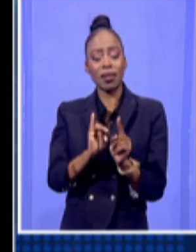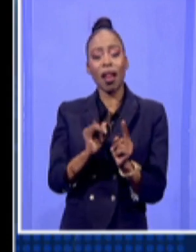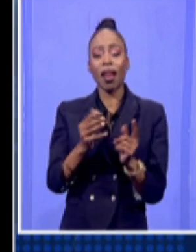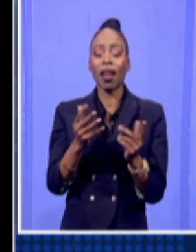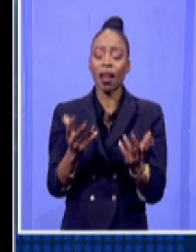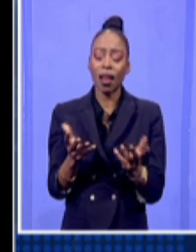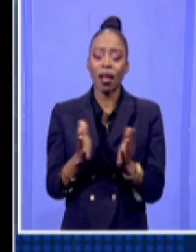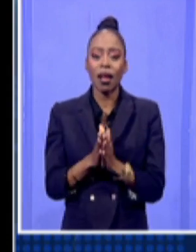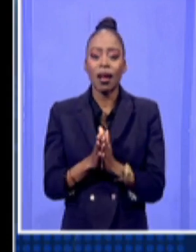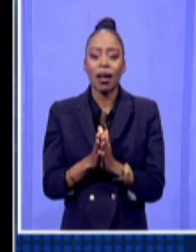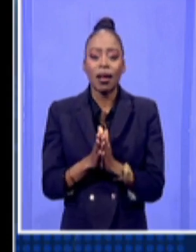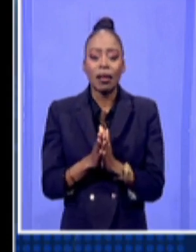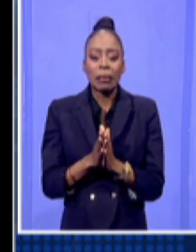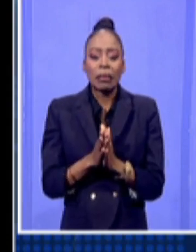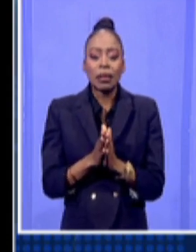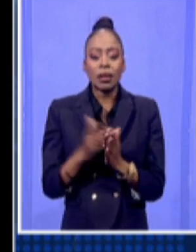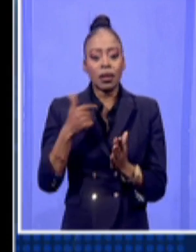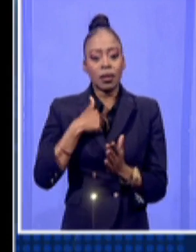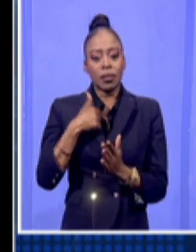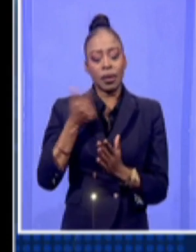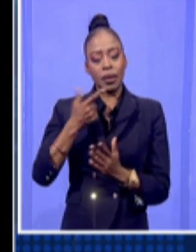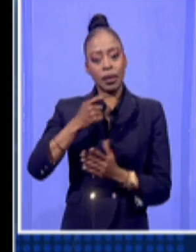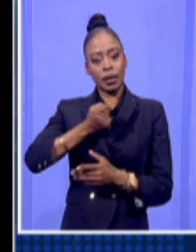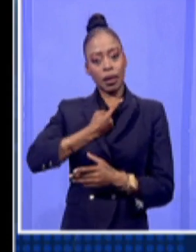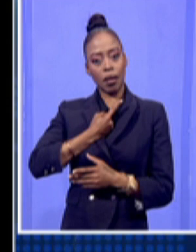I can't imagine or think of myself